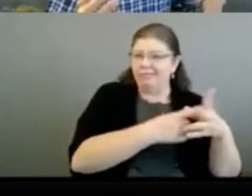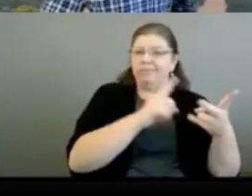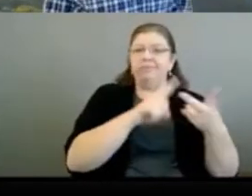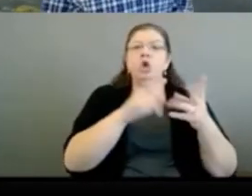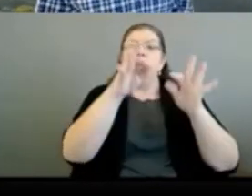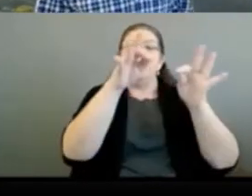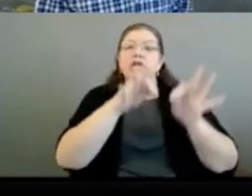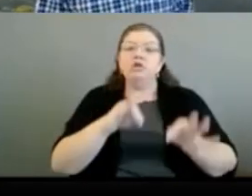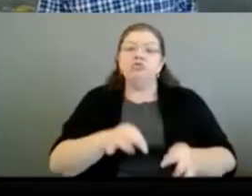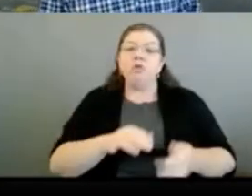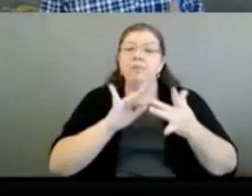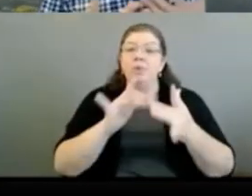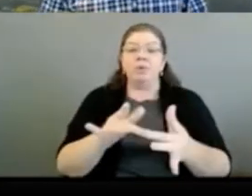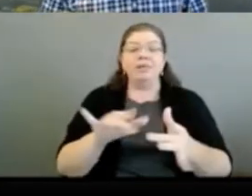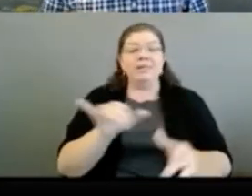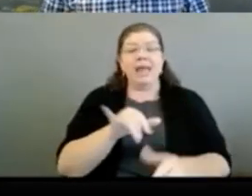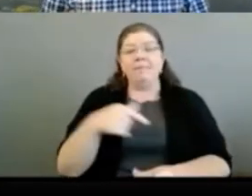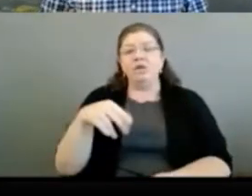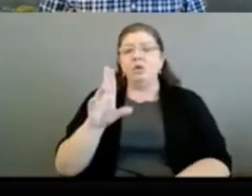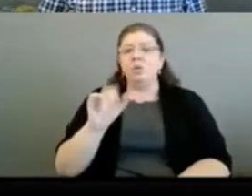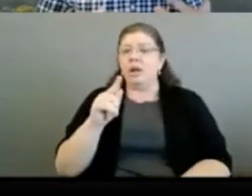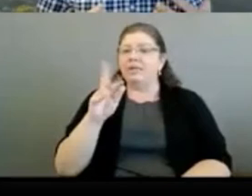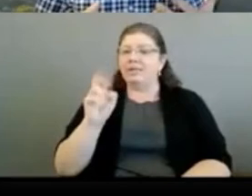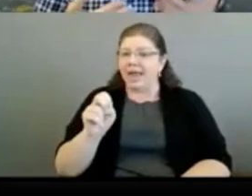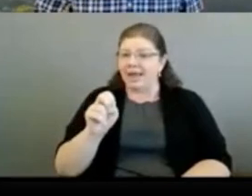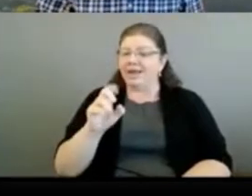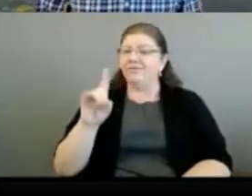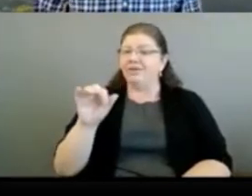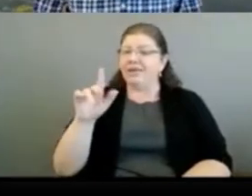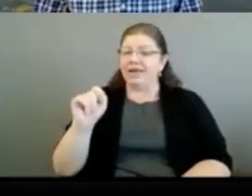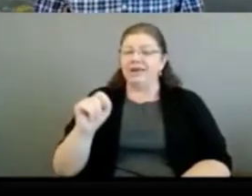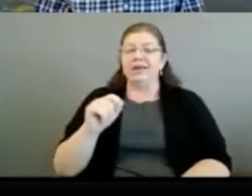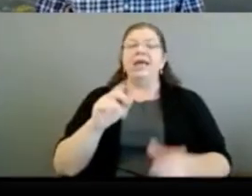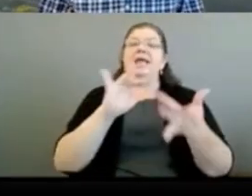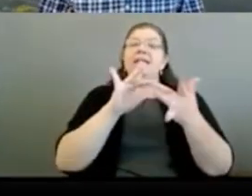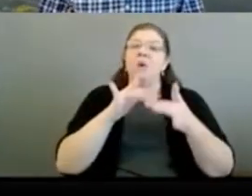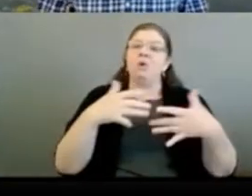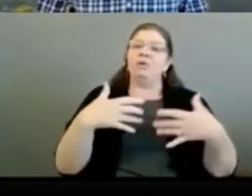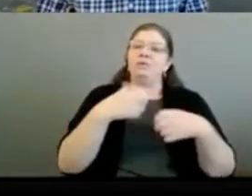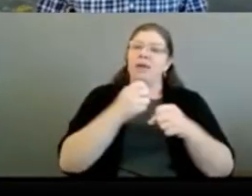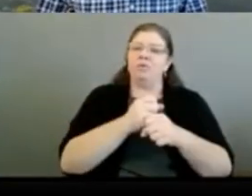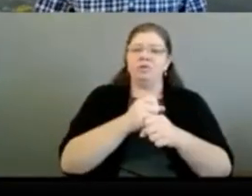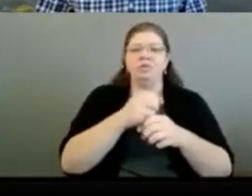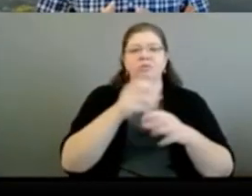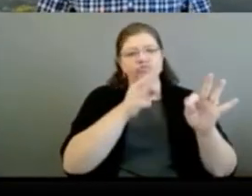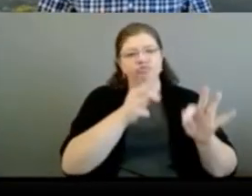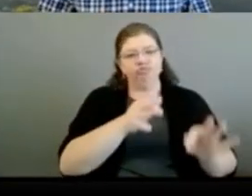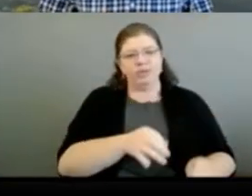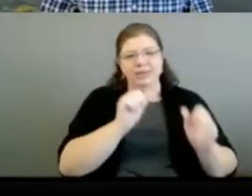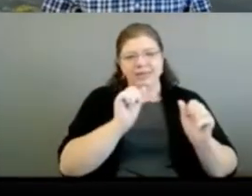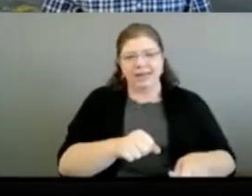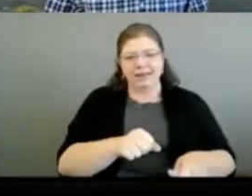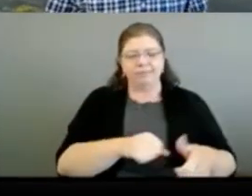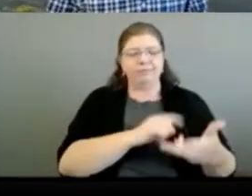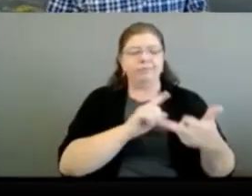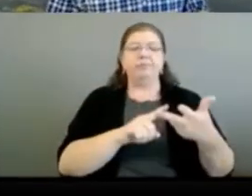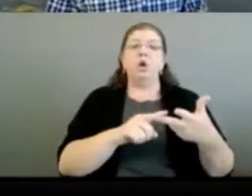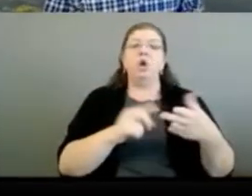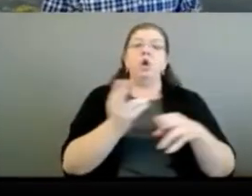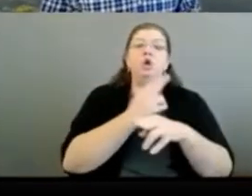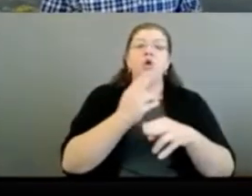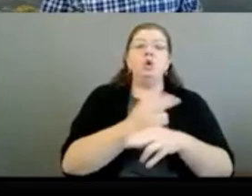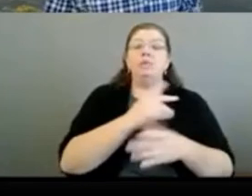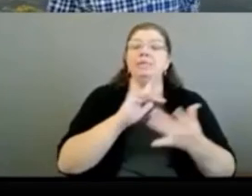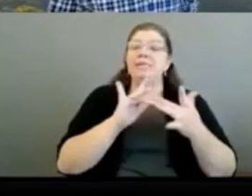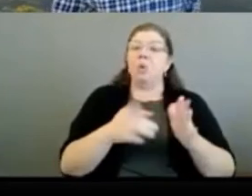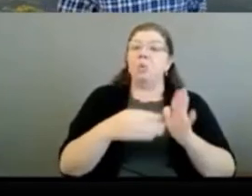that we can describe quantitative data. We can describe networks through network summary statistics. We can also use network models for